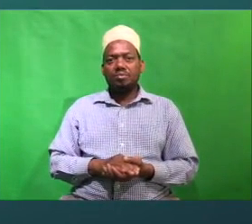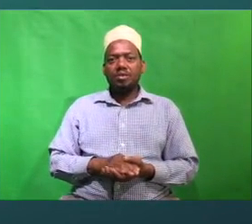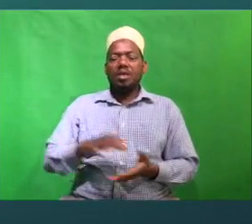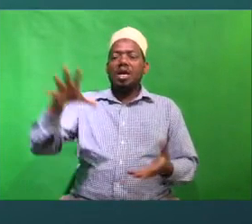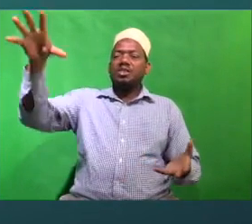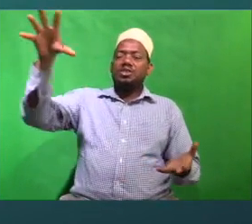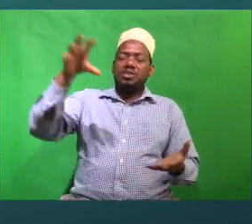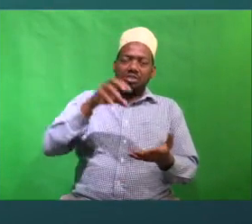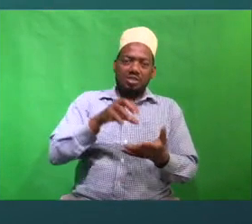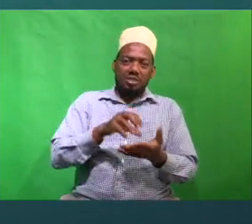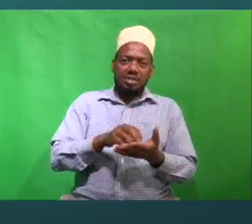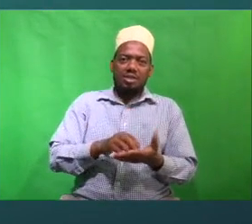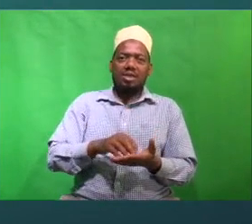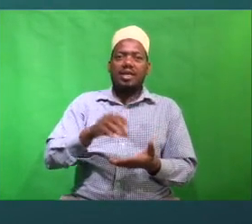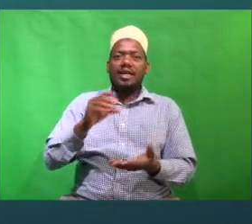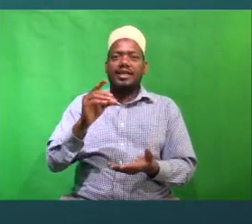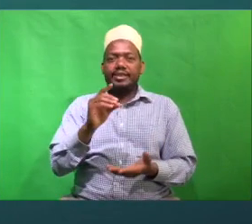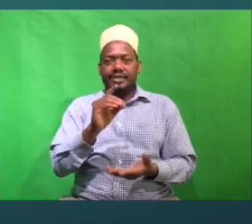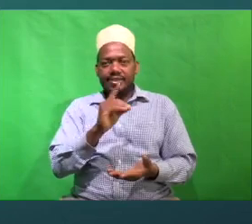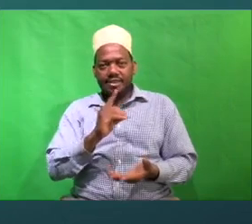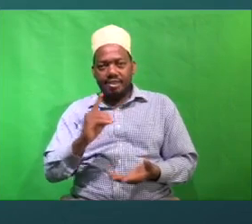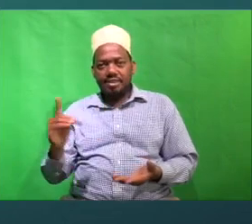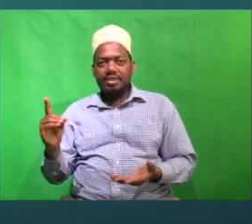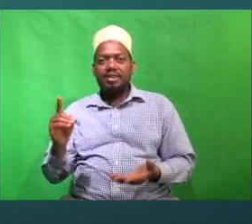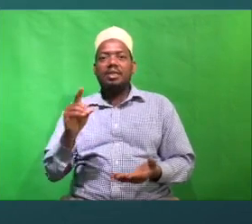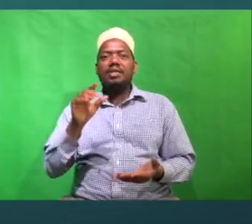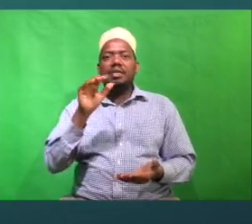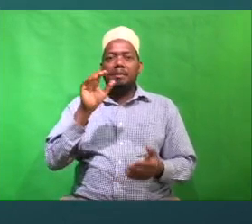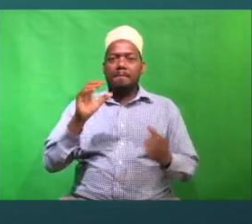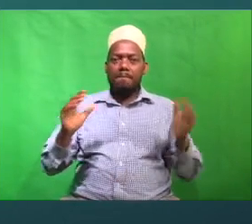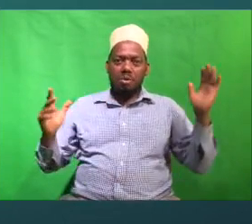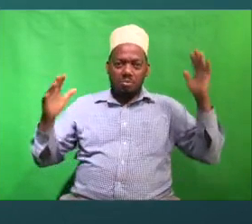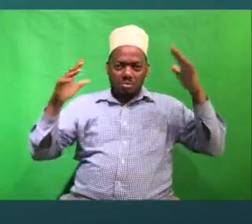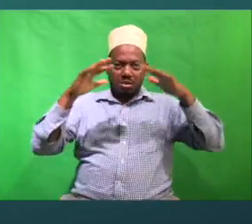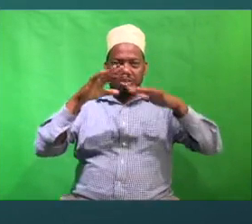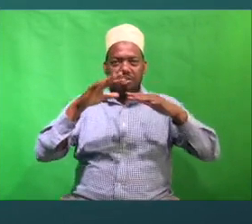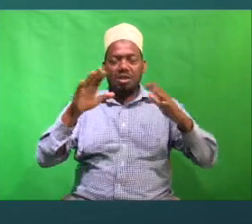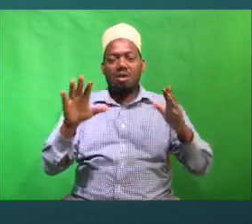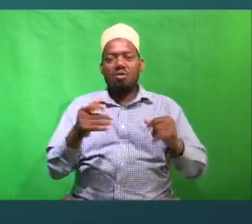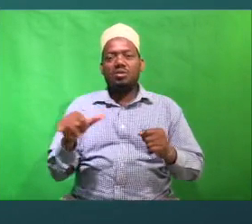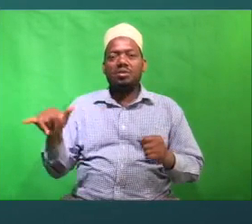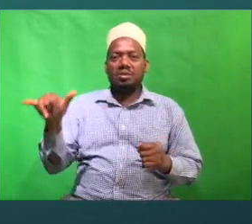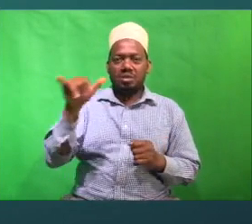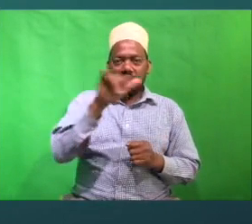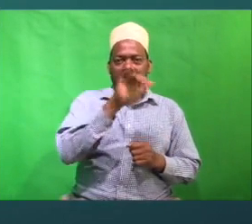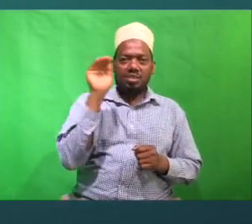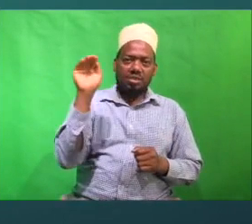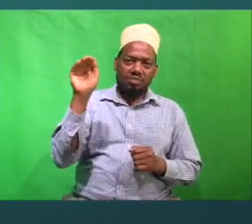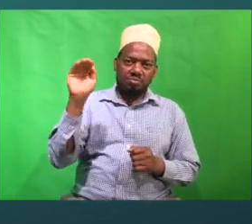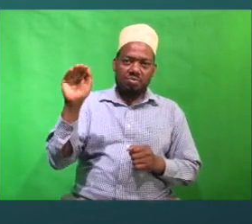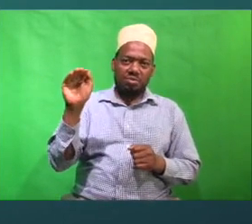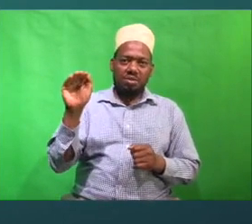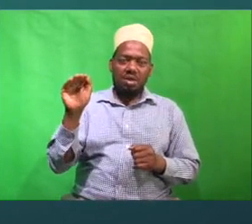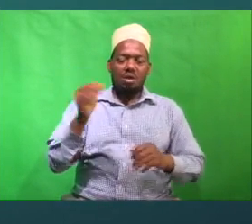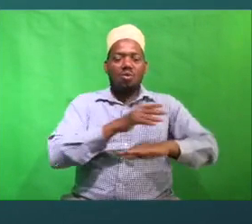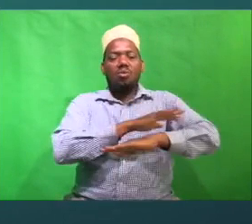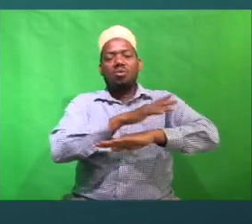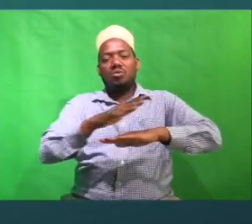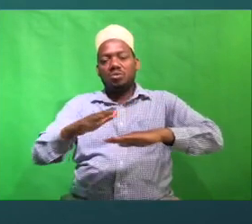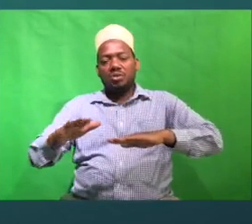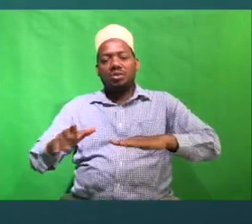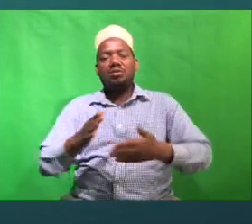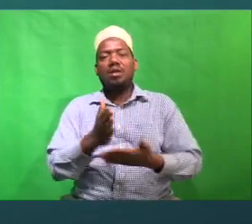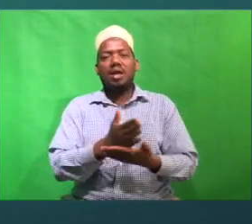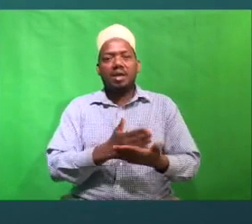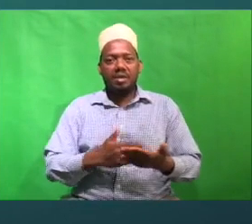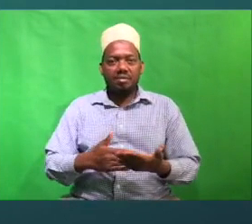general densely populated because they facilitate transport and arable farming. As you see the coastal area,